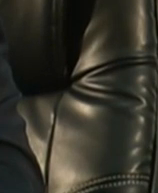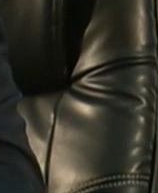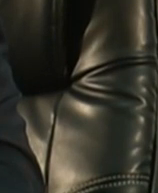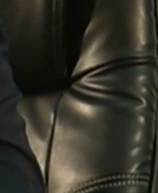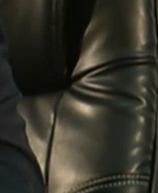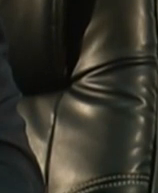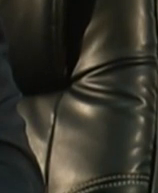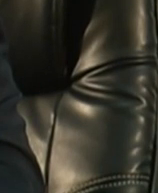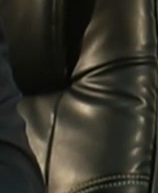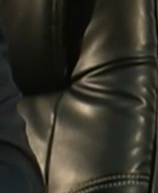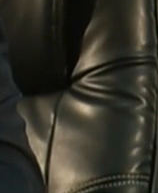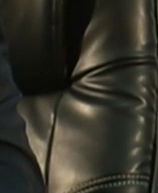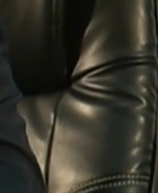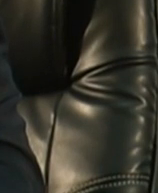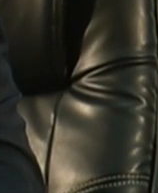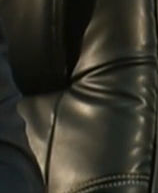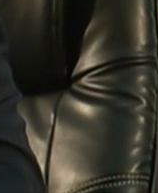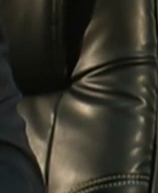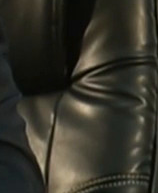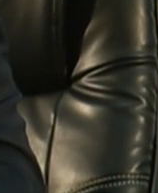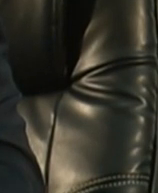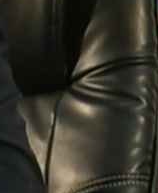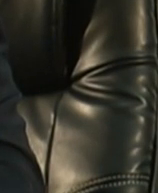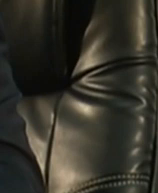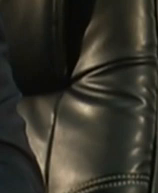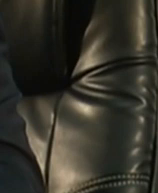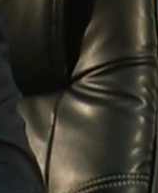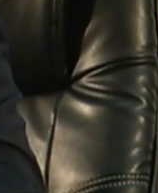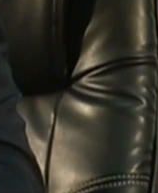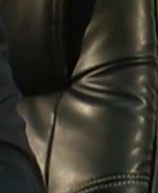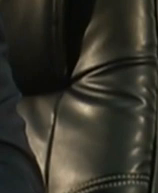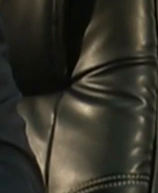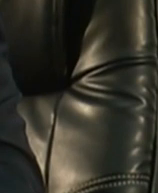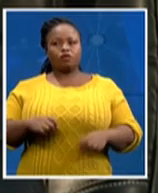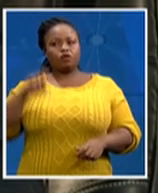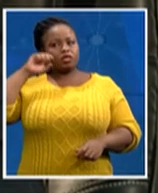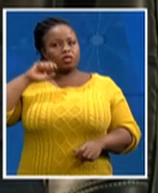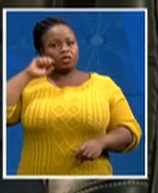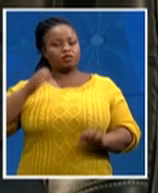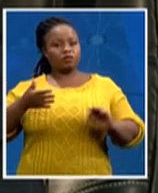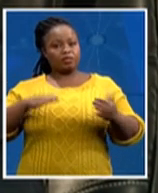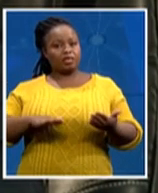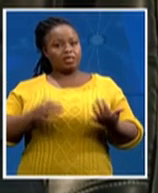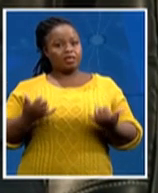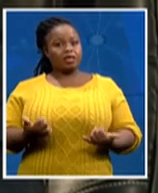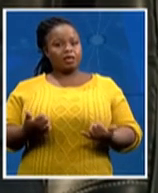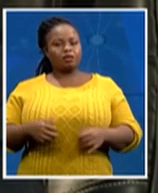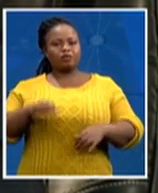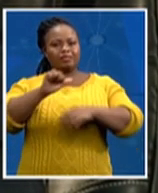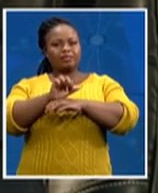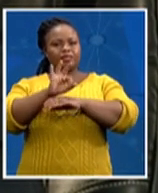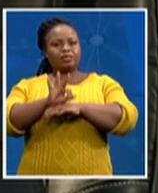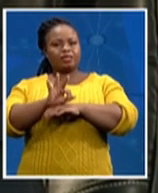The median age for death was 63 years. More than half of